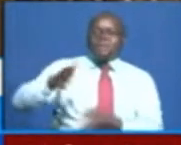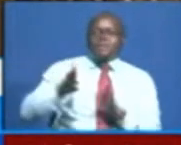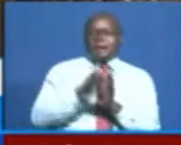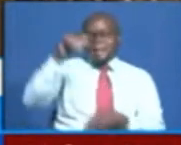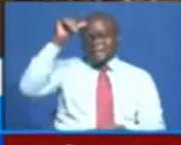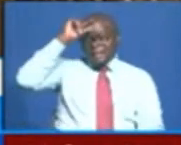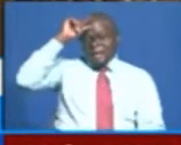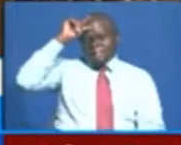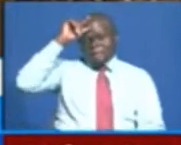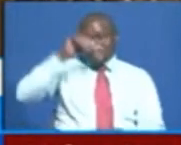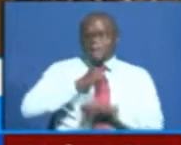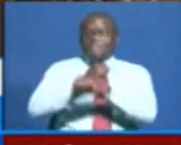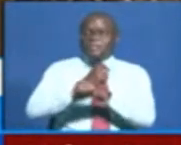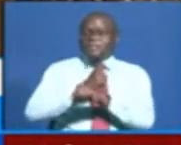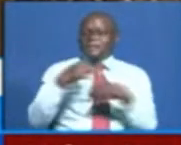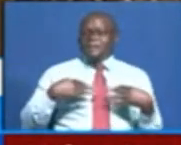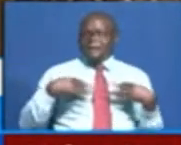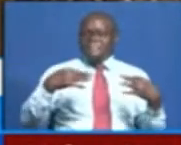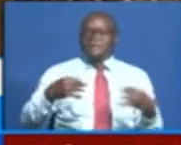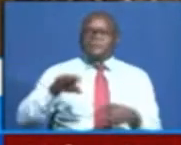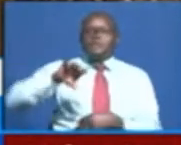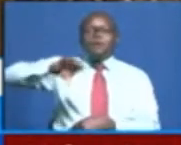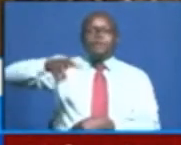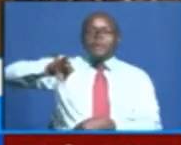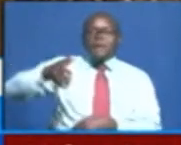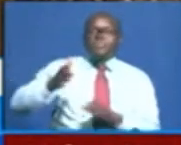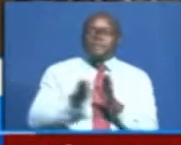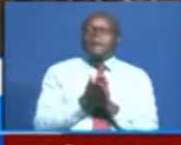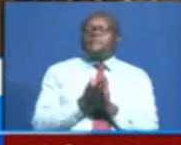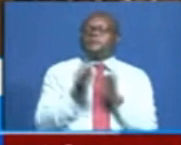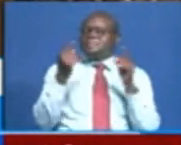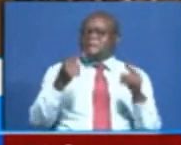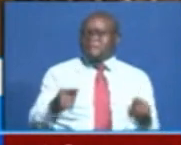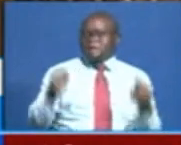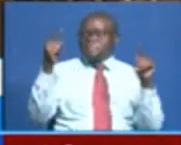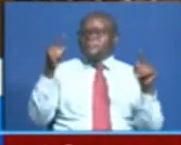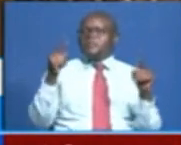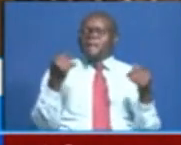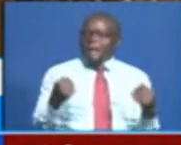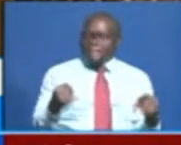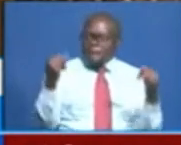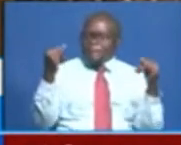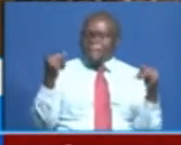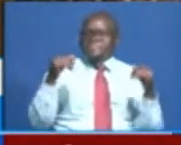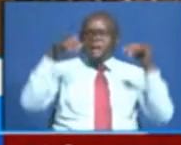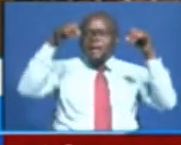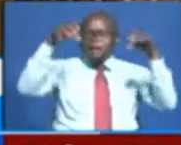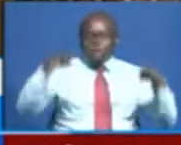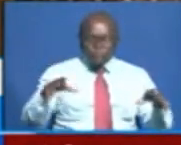and protect the interests of the counties and hence successfully implement devolution.